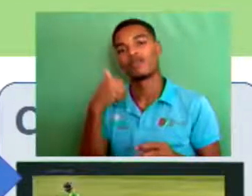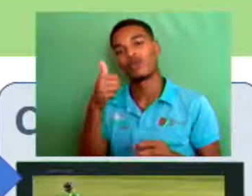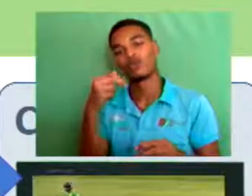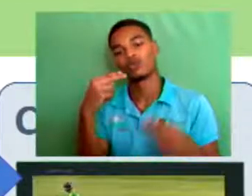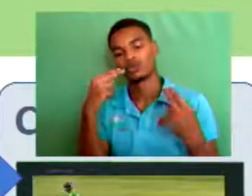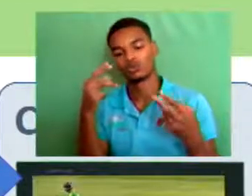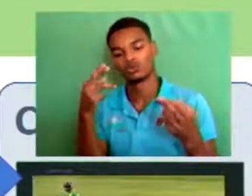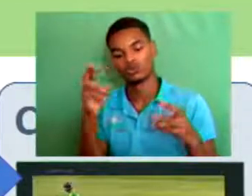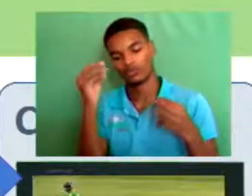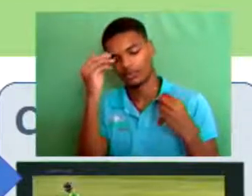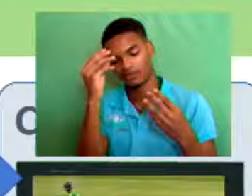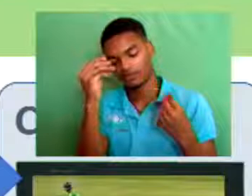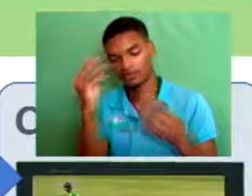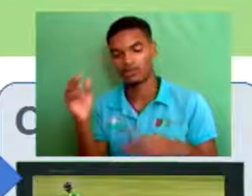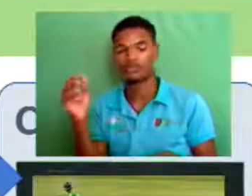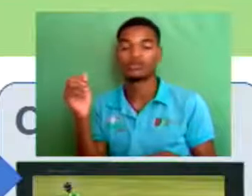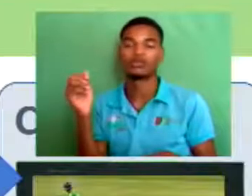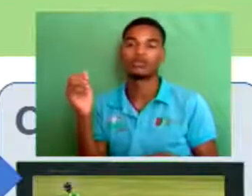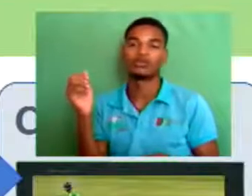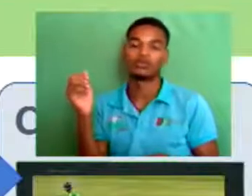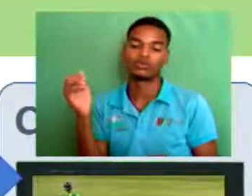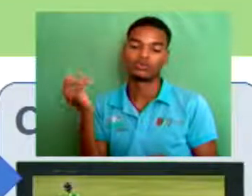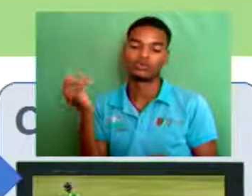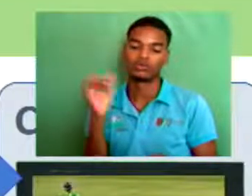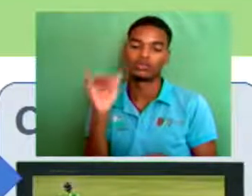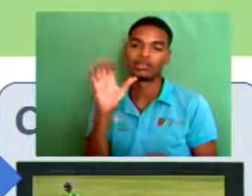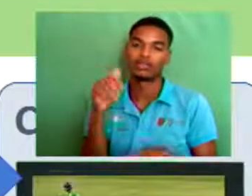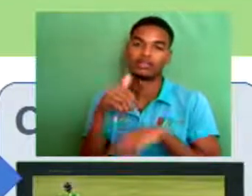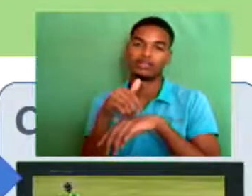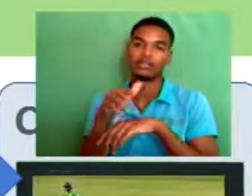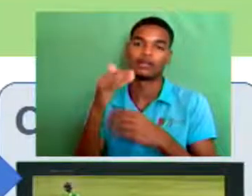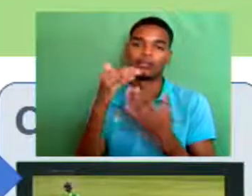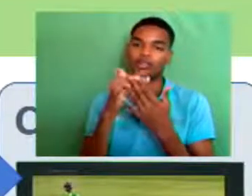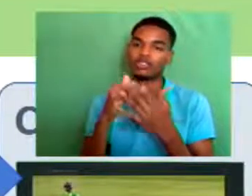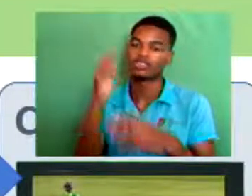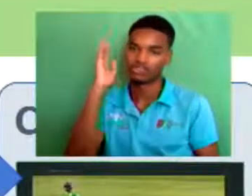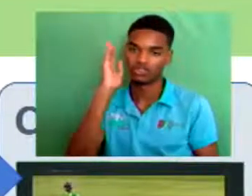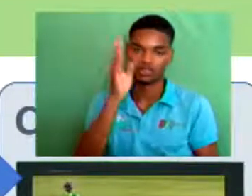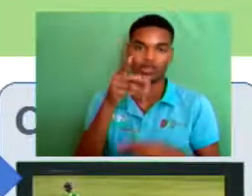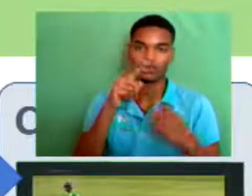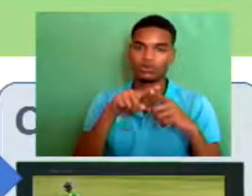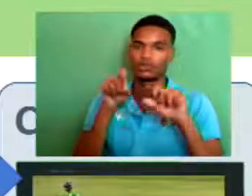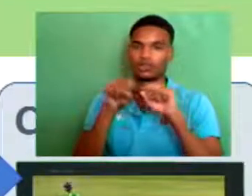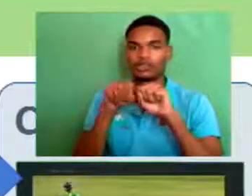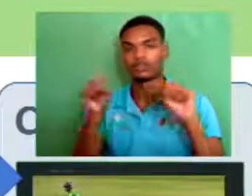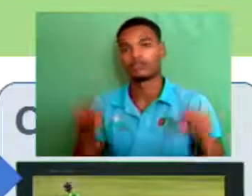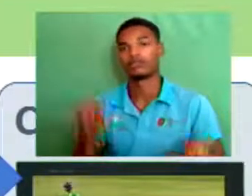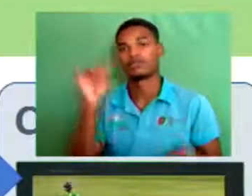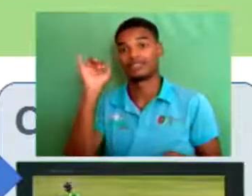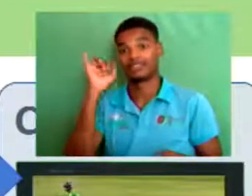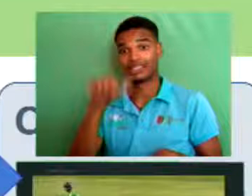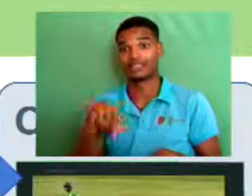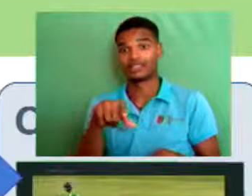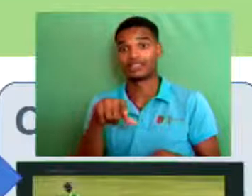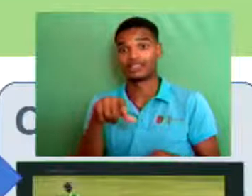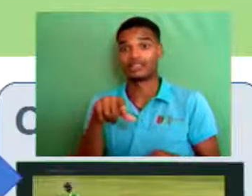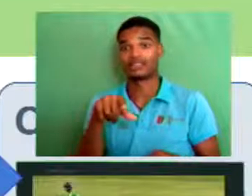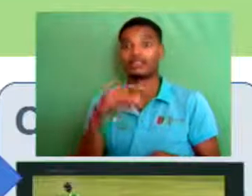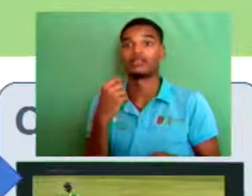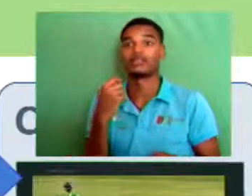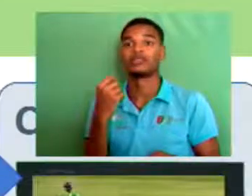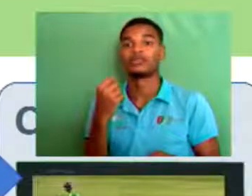You may enter messages directly into the system. At that point,